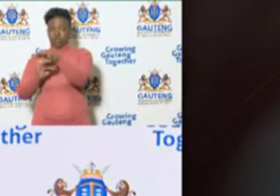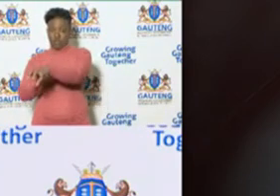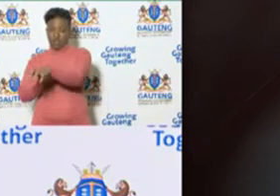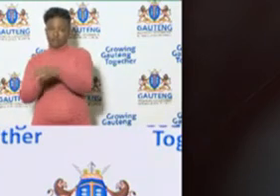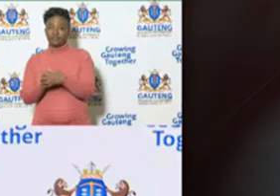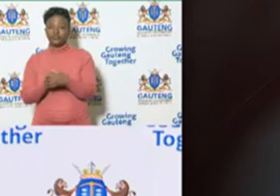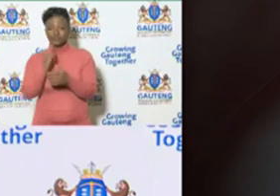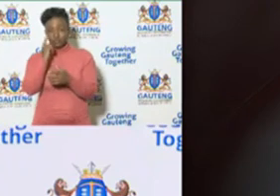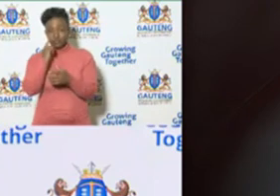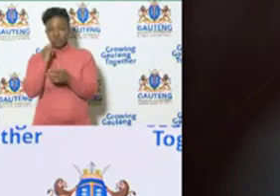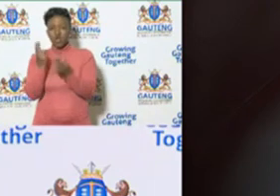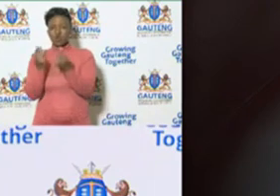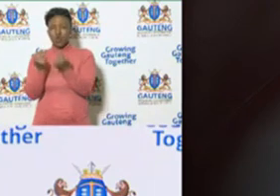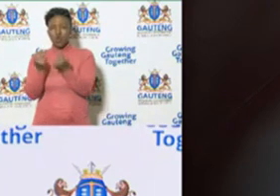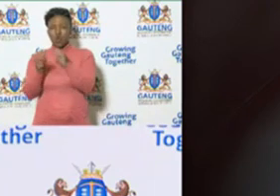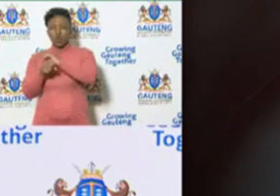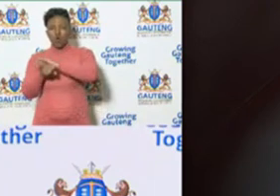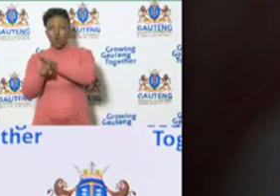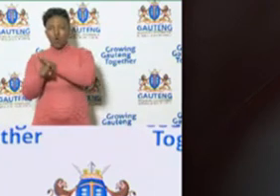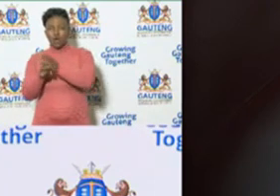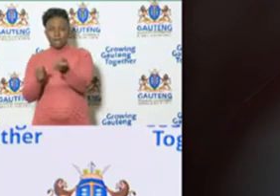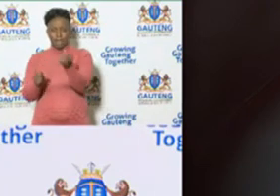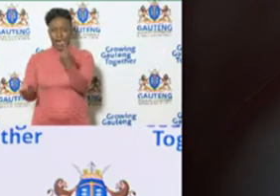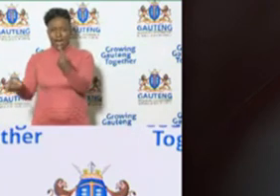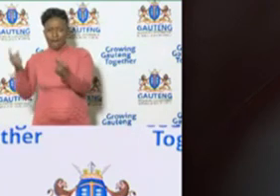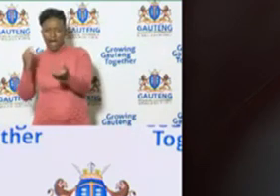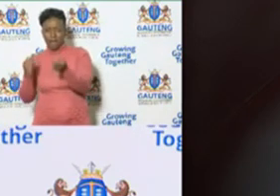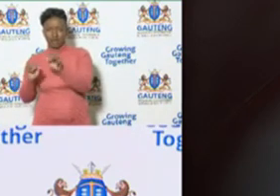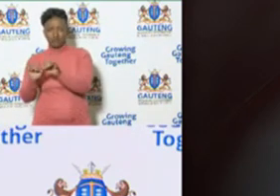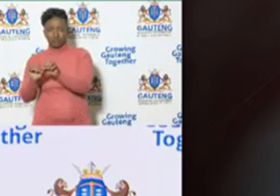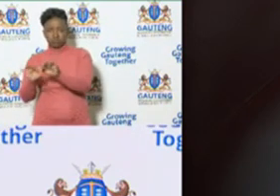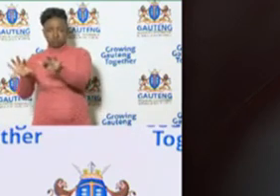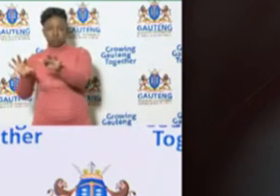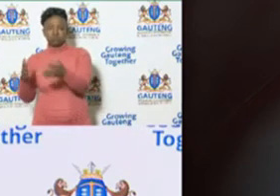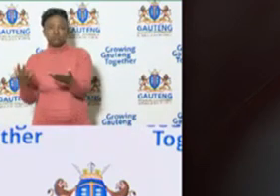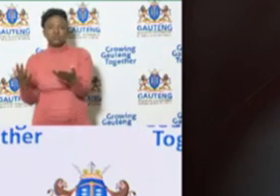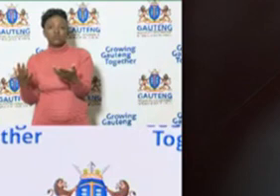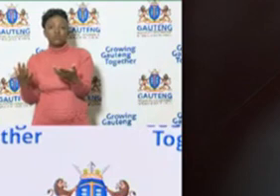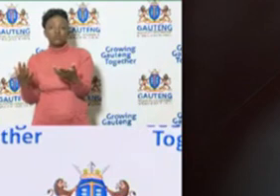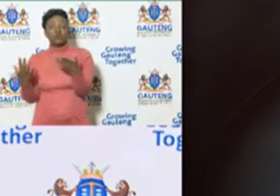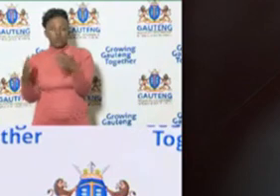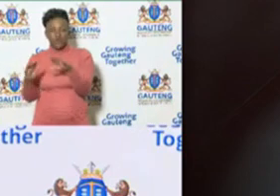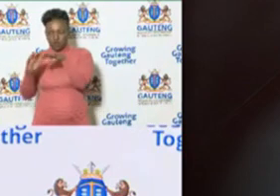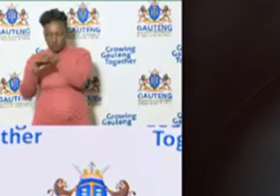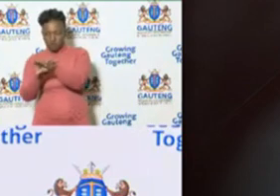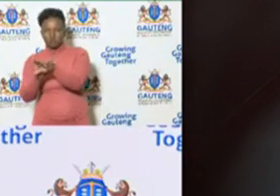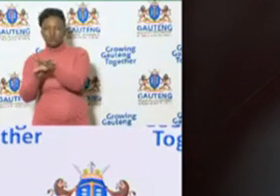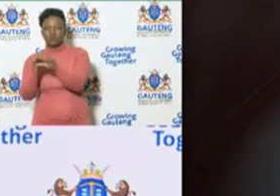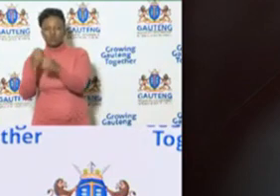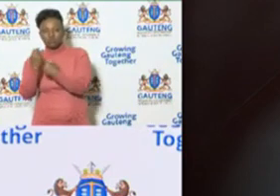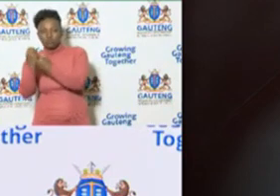new infections in that area. We made an intervention there, and we have also been looking at